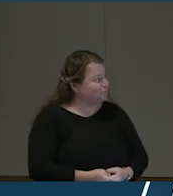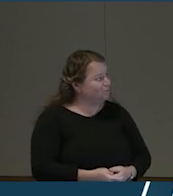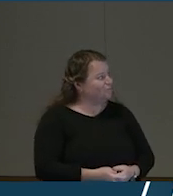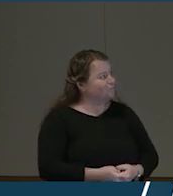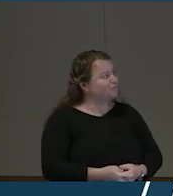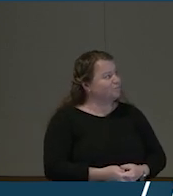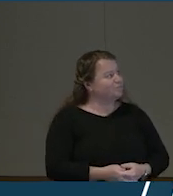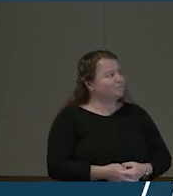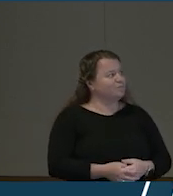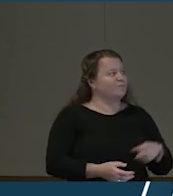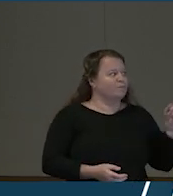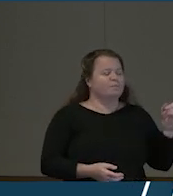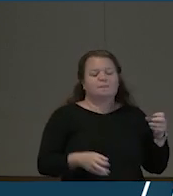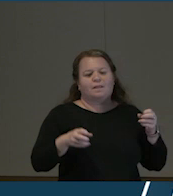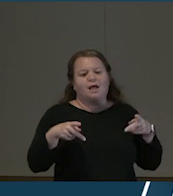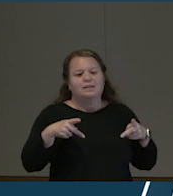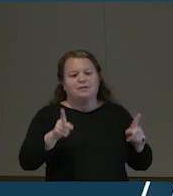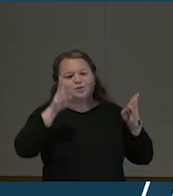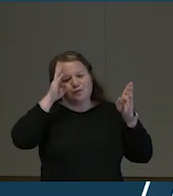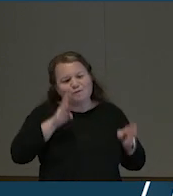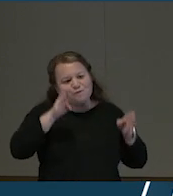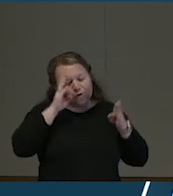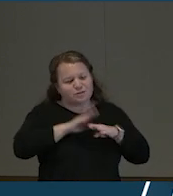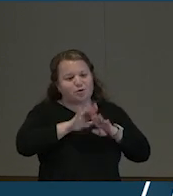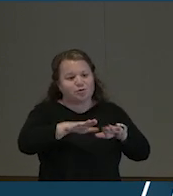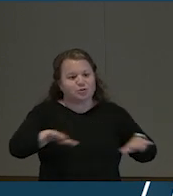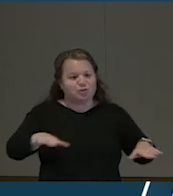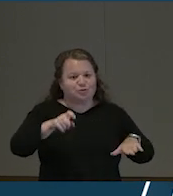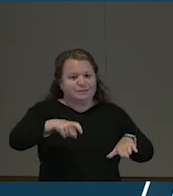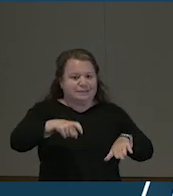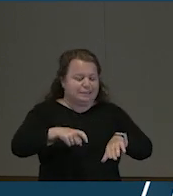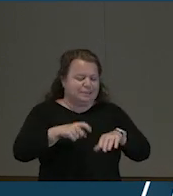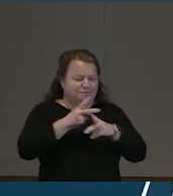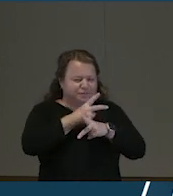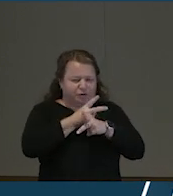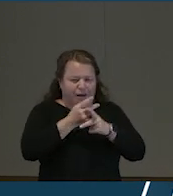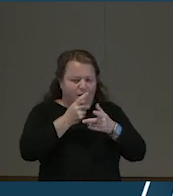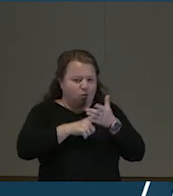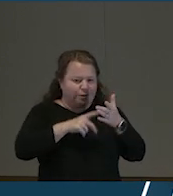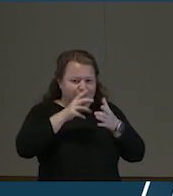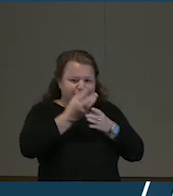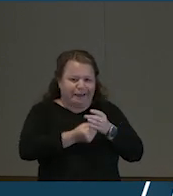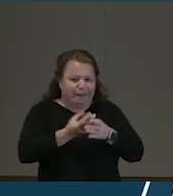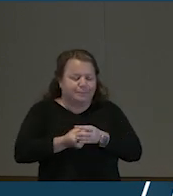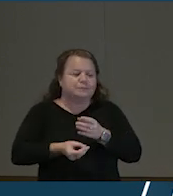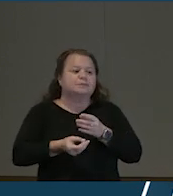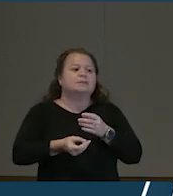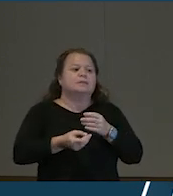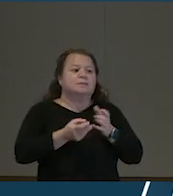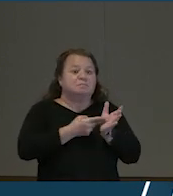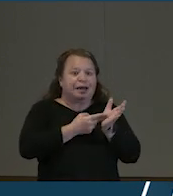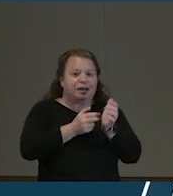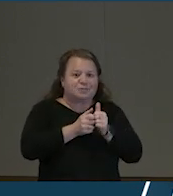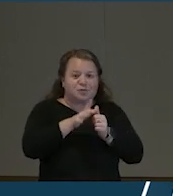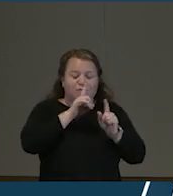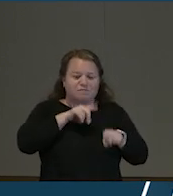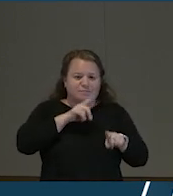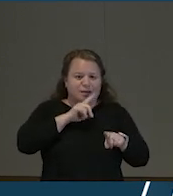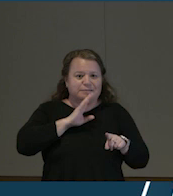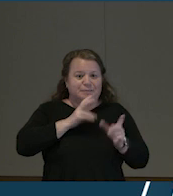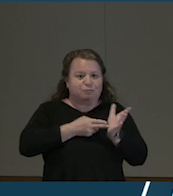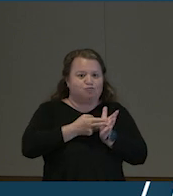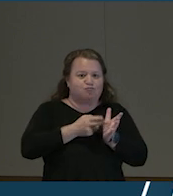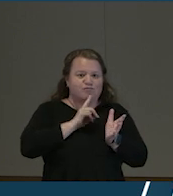That allows you to focus on their specific needs, figure out where those gaps are. So be honest with your responses. Try to be realistic about